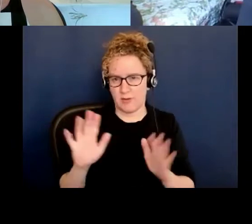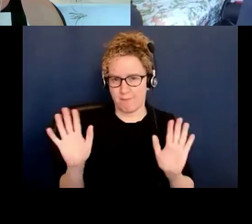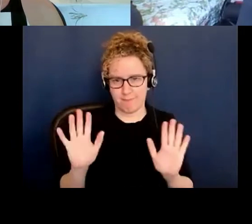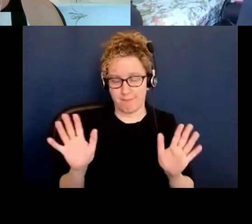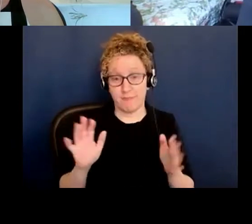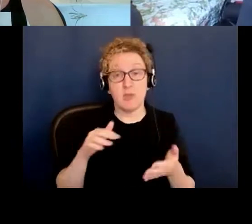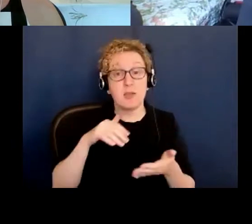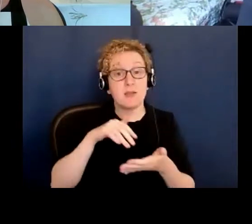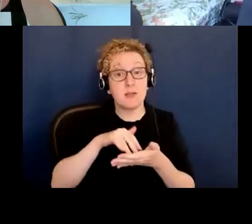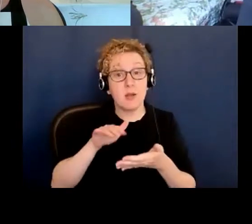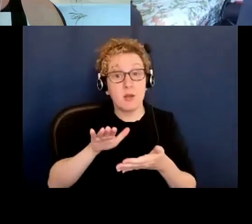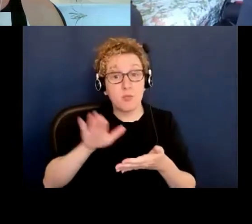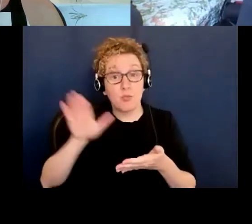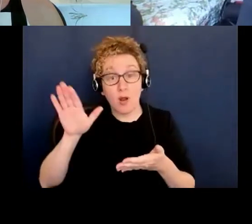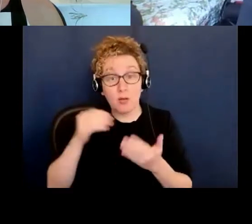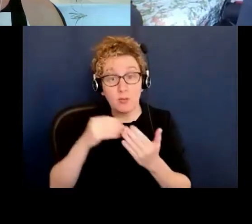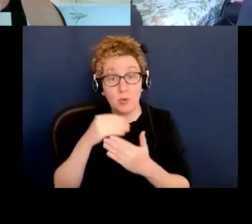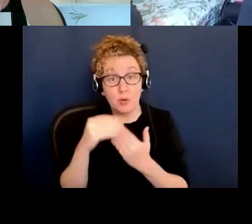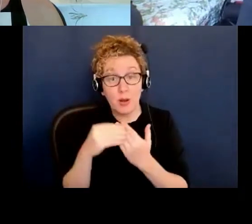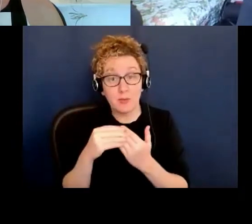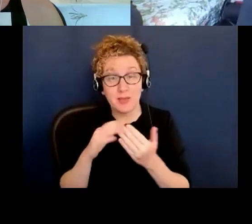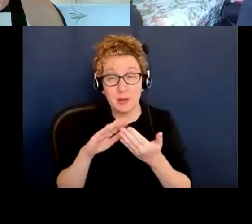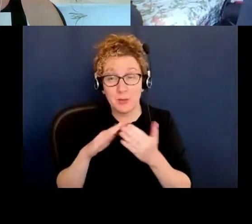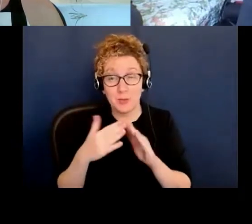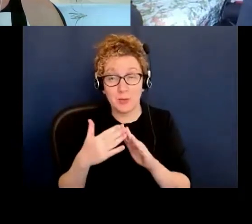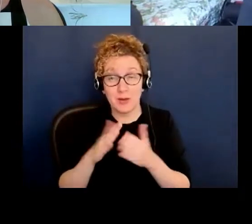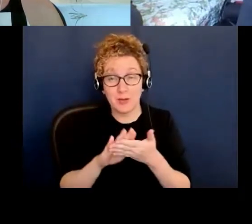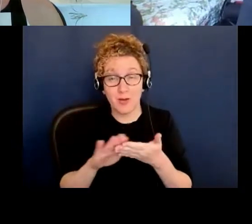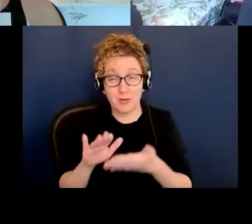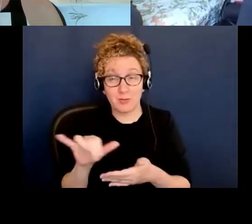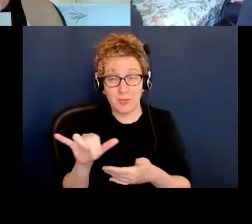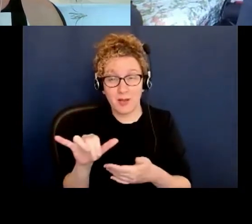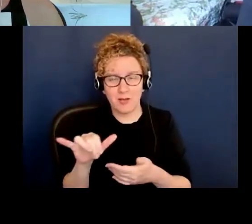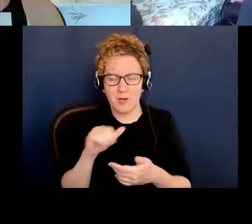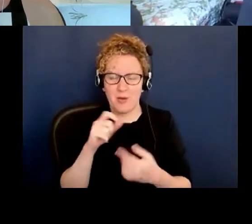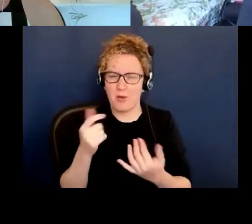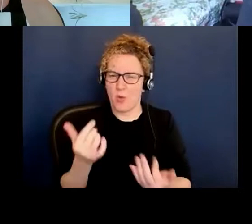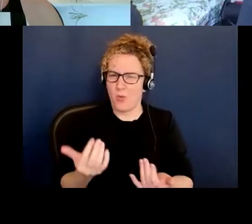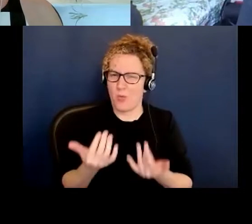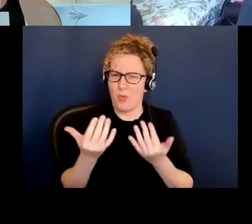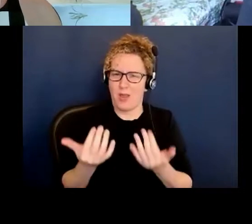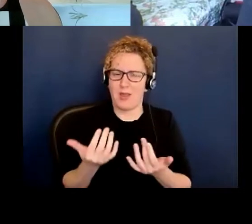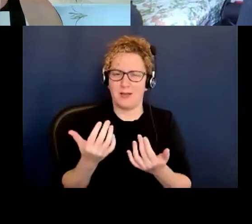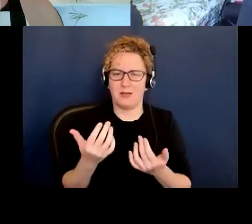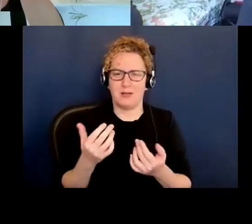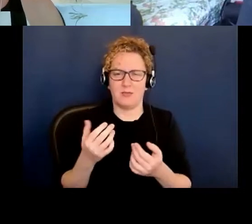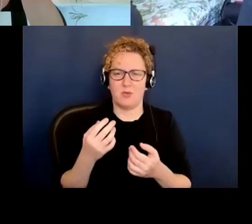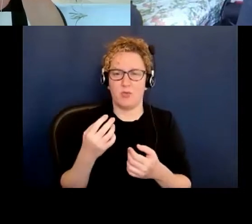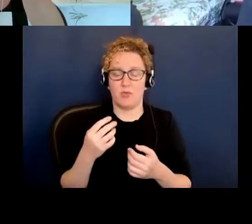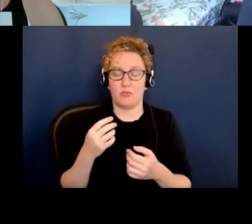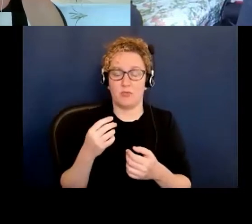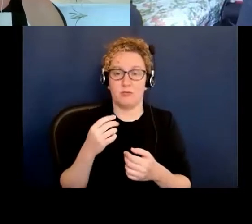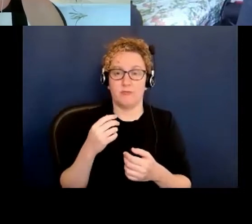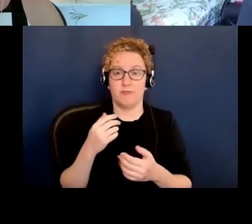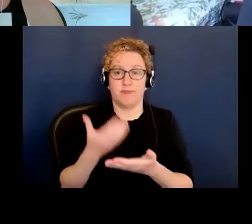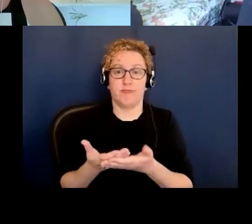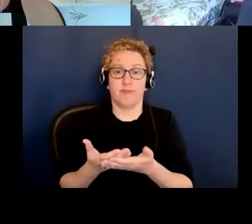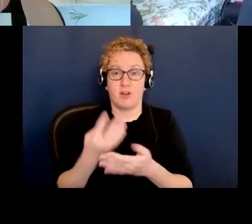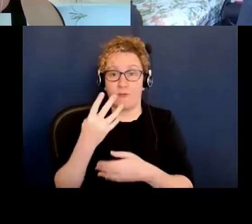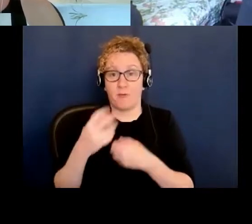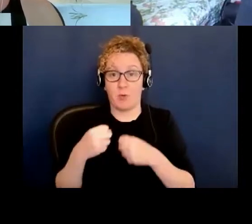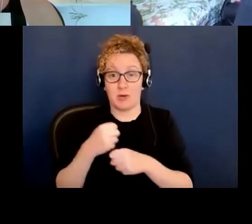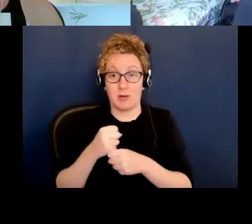abroad programs at a community college as well, so you don't have to wait till you're at a 4-year university to